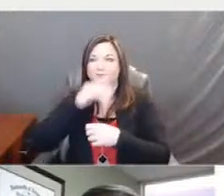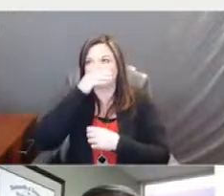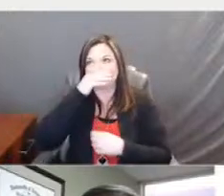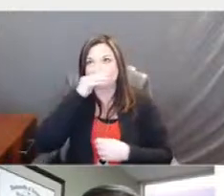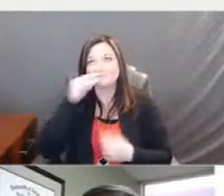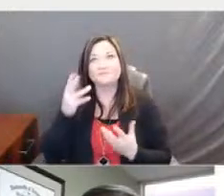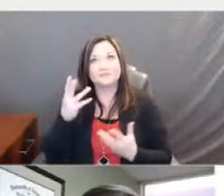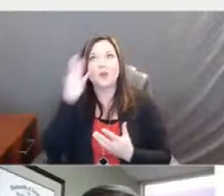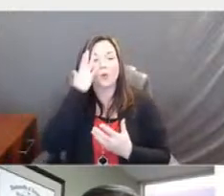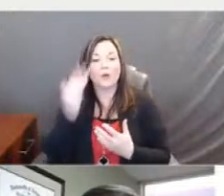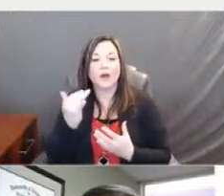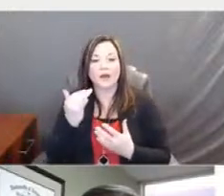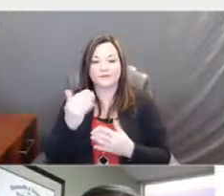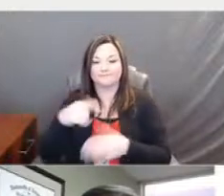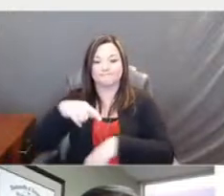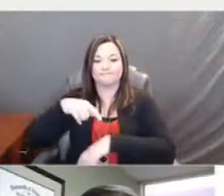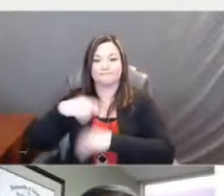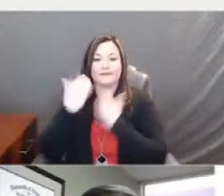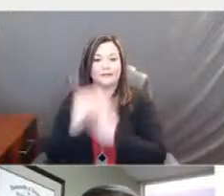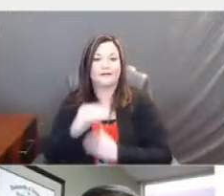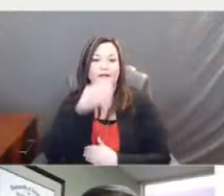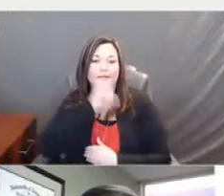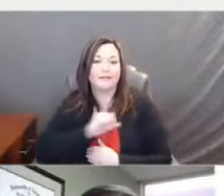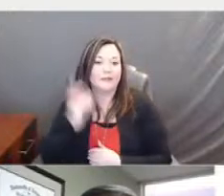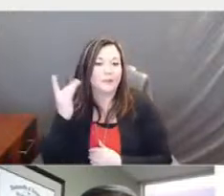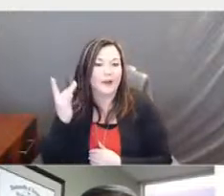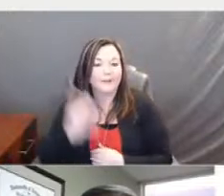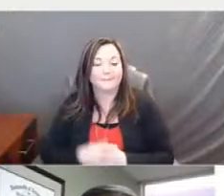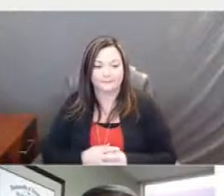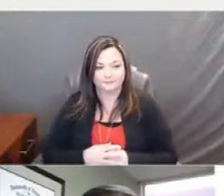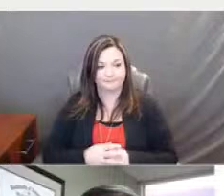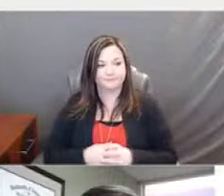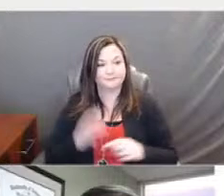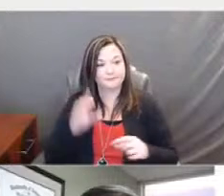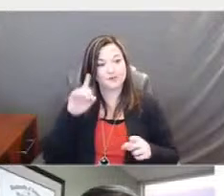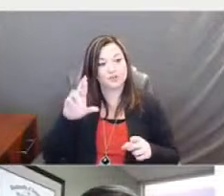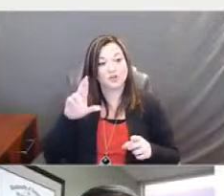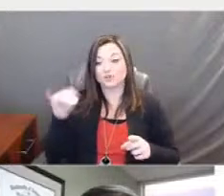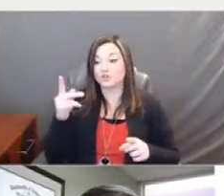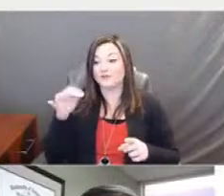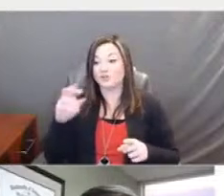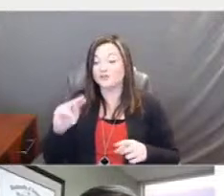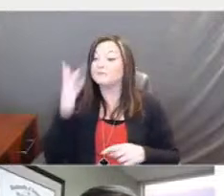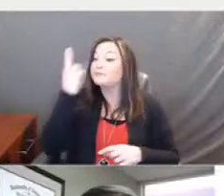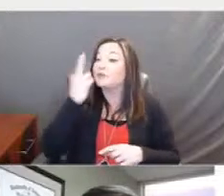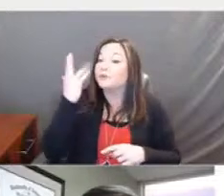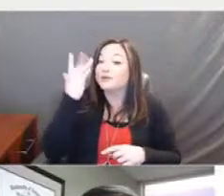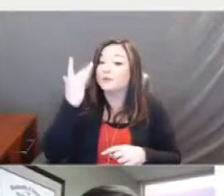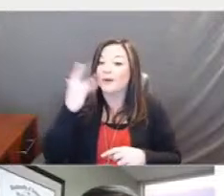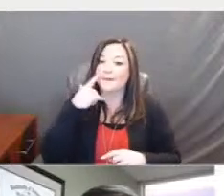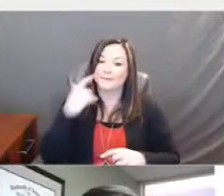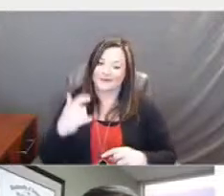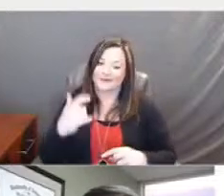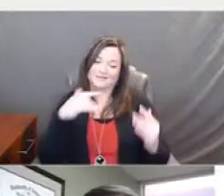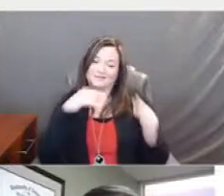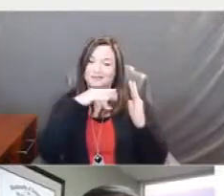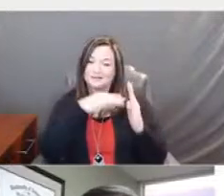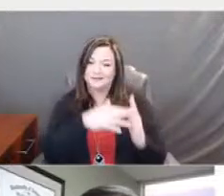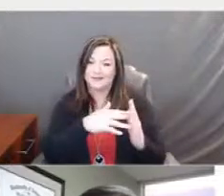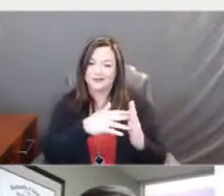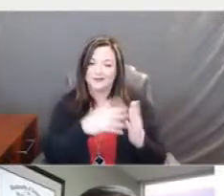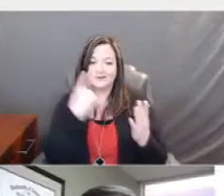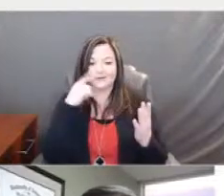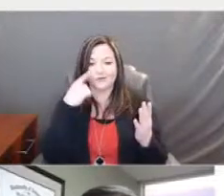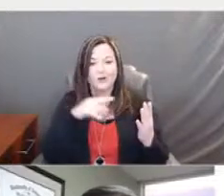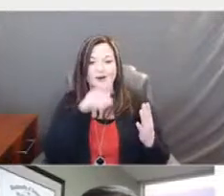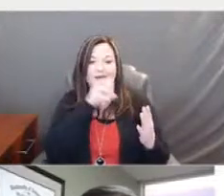is there a cutoff in terms of the age? Right. So the main reason is because the studies were done in people that